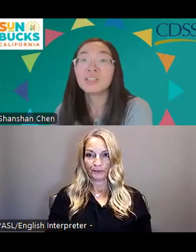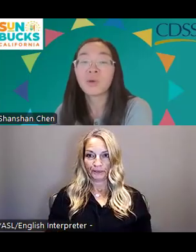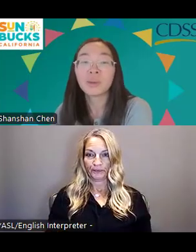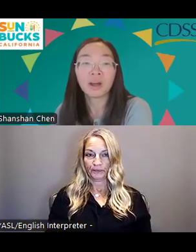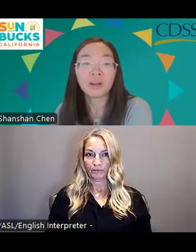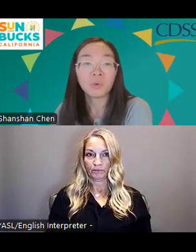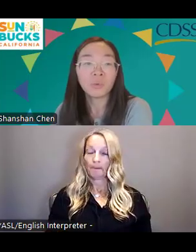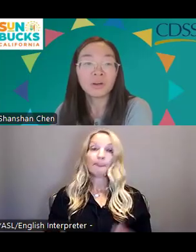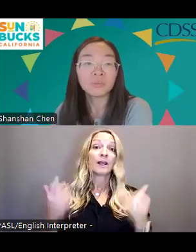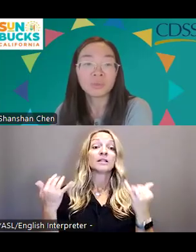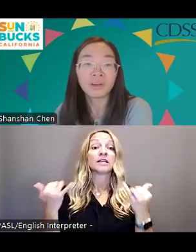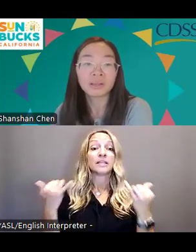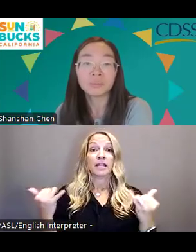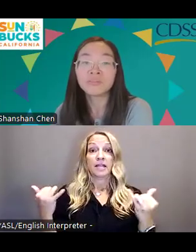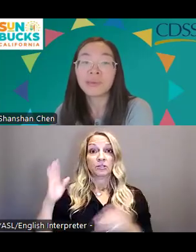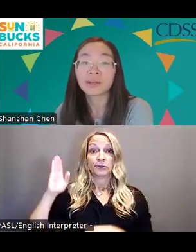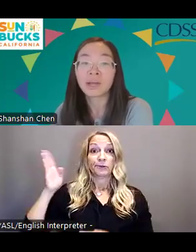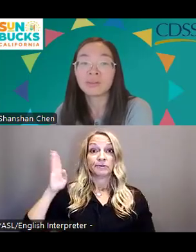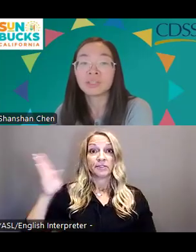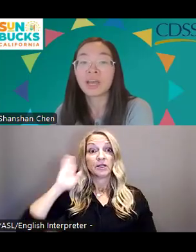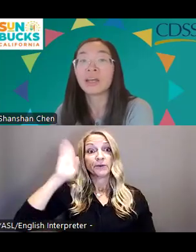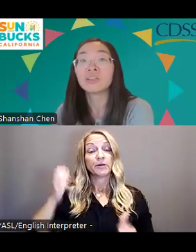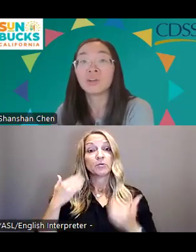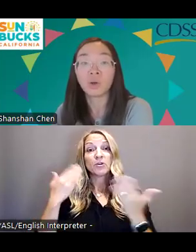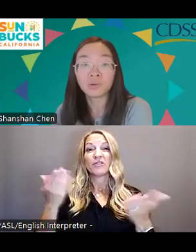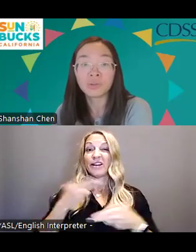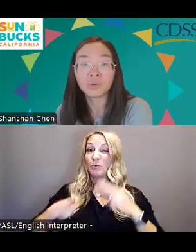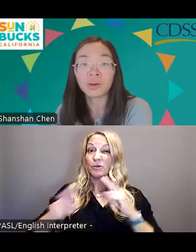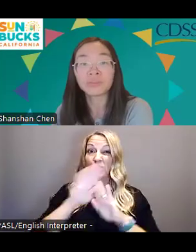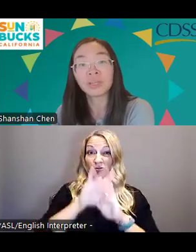In today's webinar, we will provide a brief background